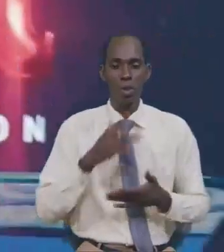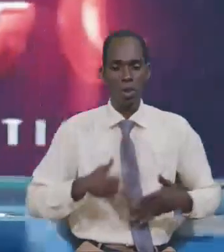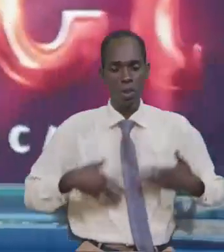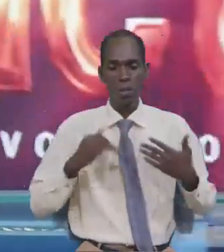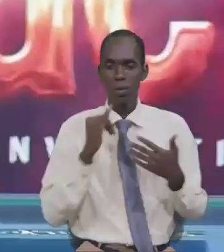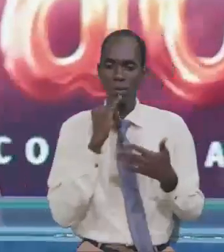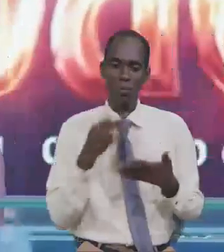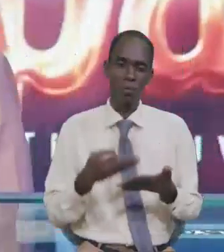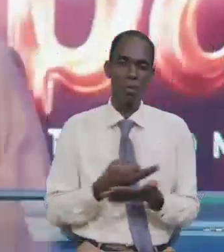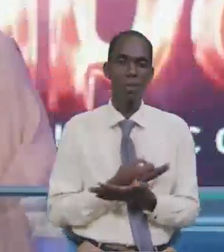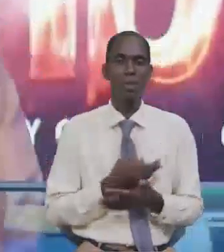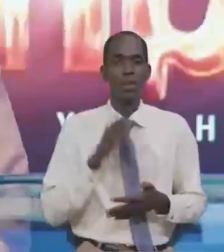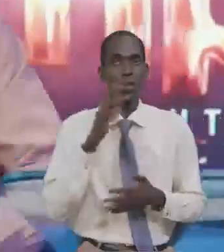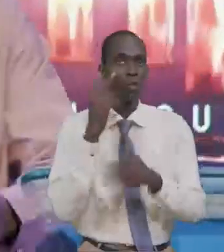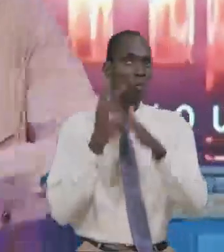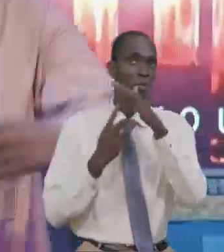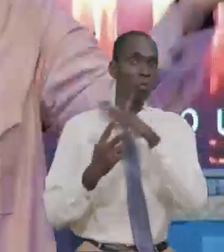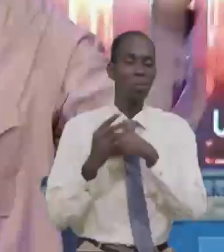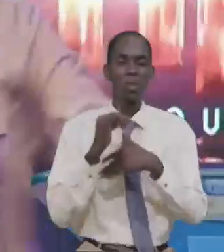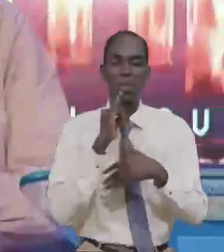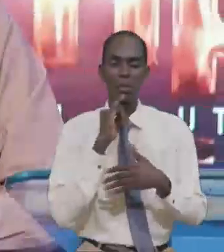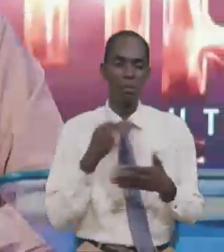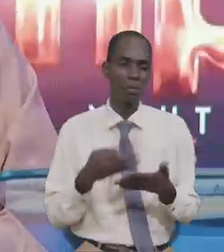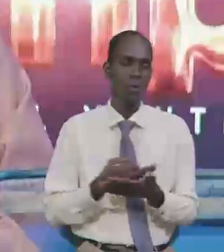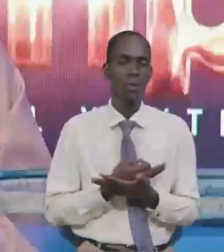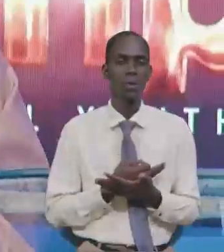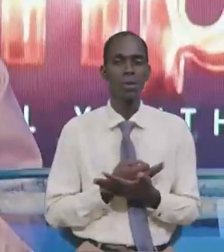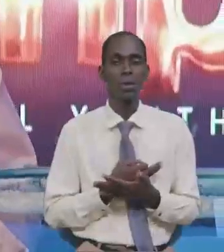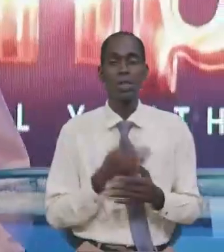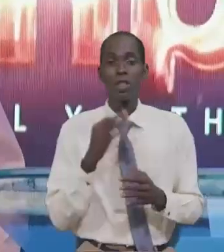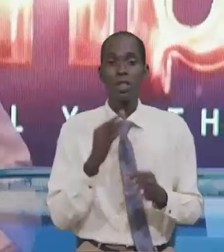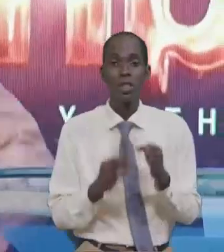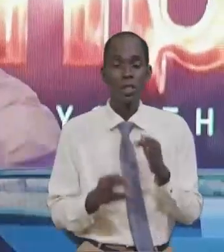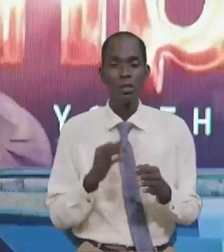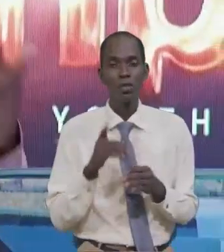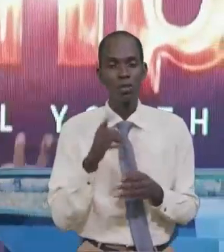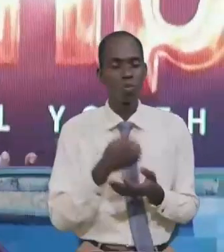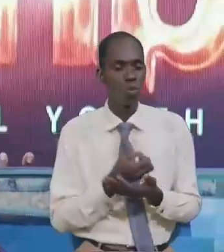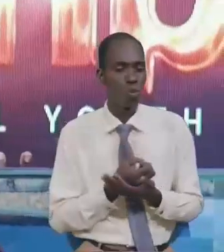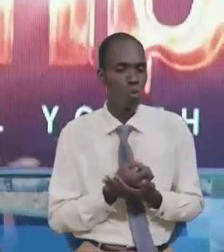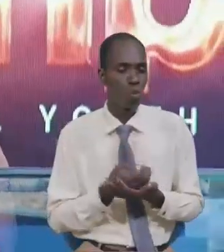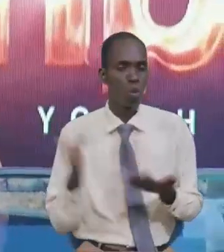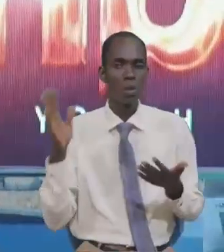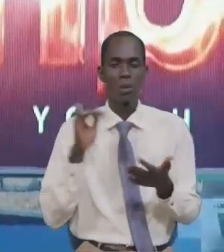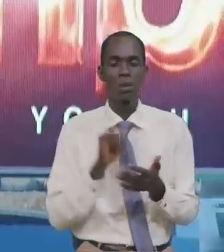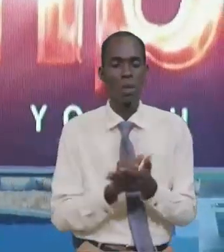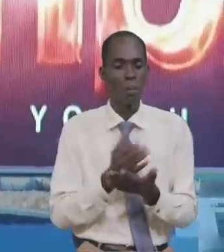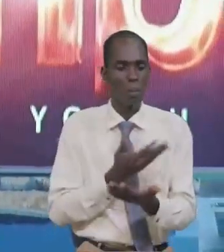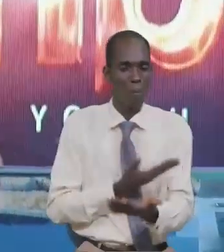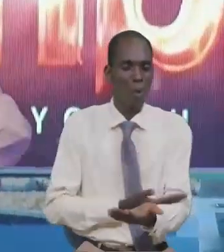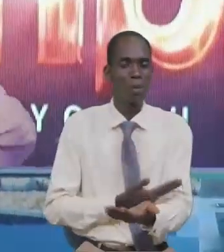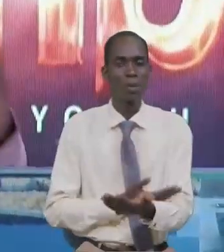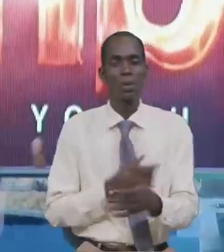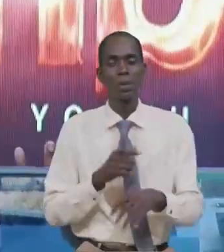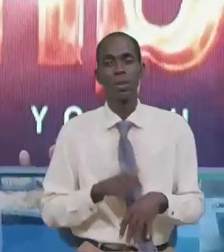that money and then you squander it, like you squander money, you squander time, you squander your